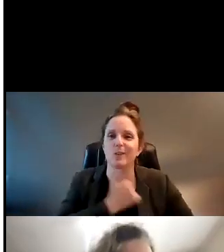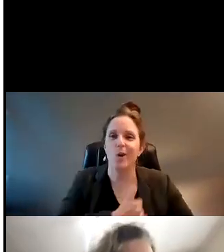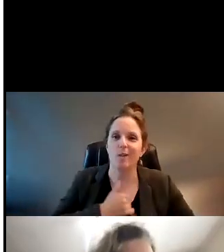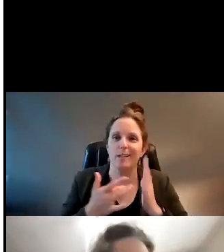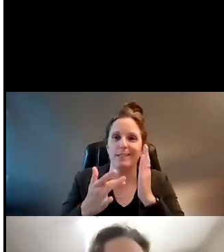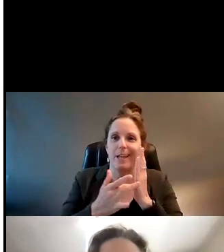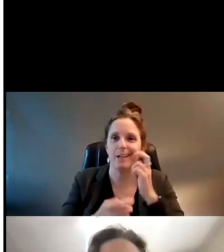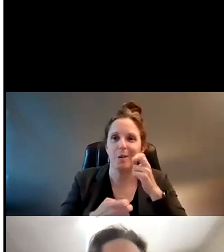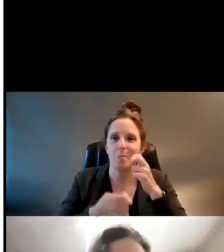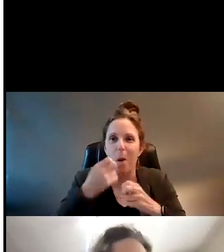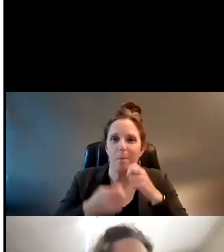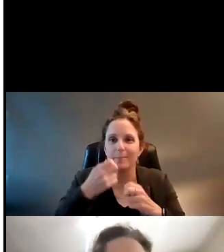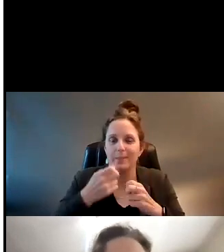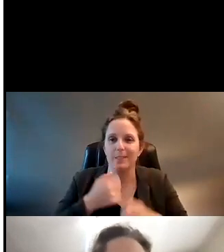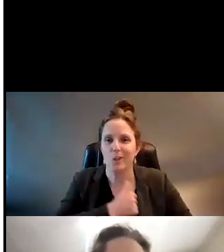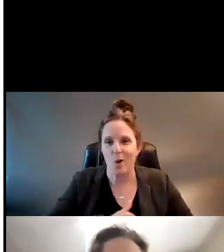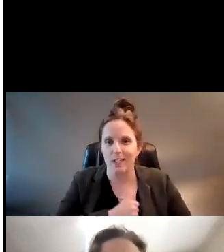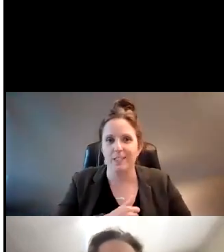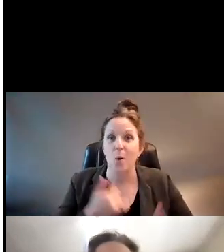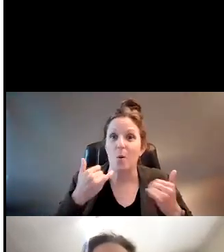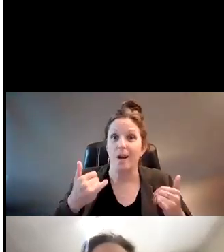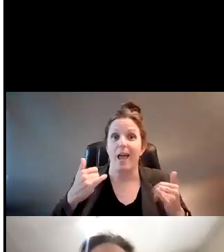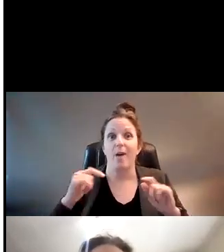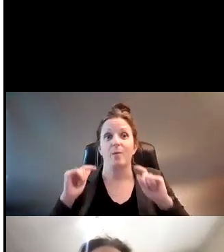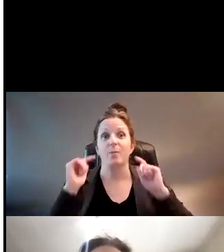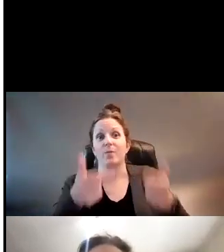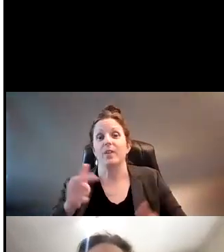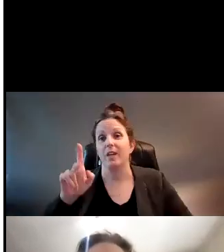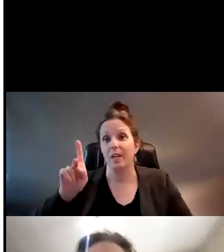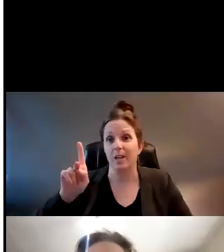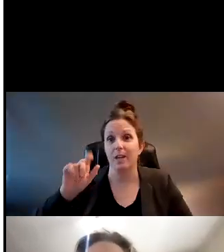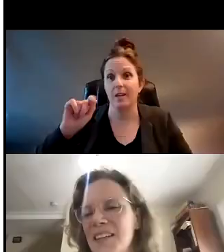technical glitches. And now I'm just going to hand it off to Catherine Sabella.